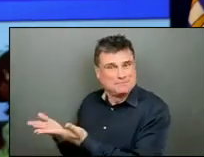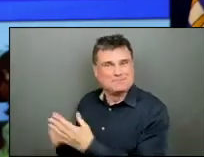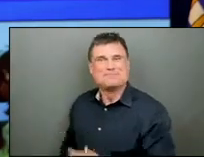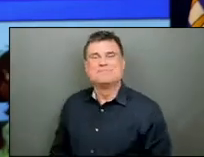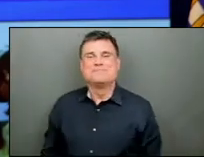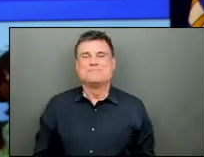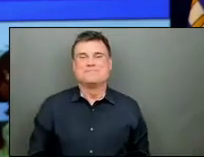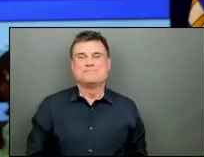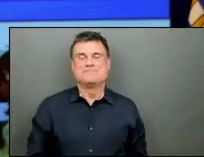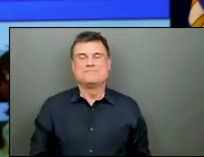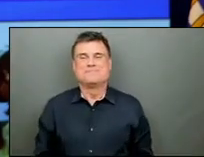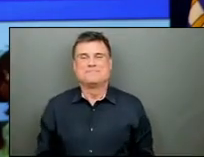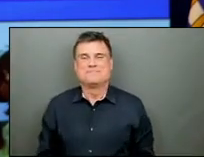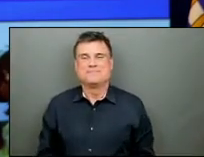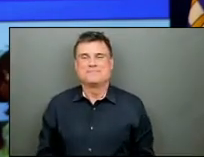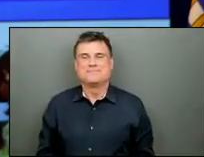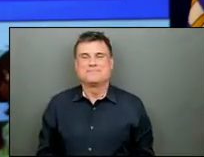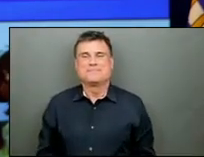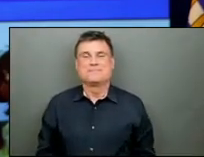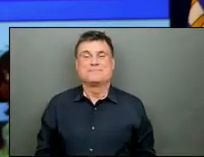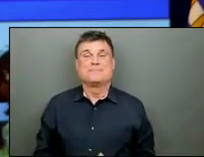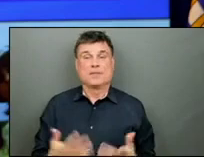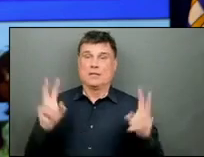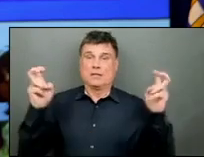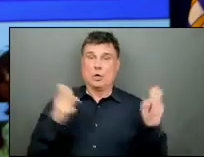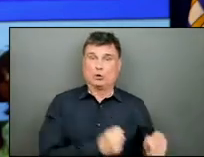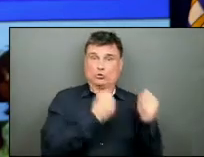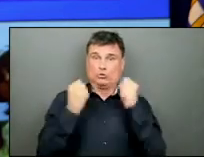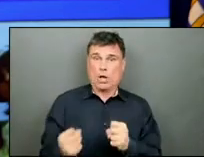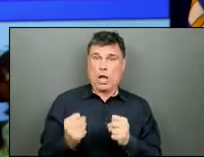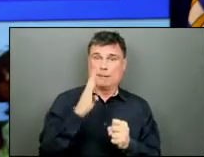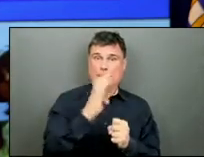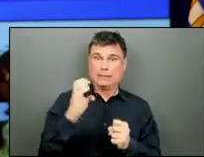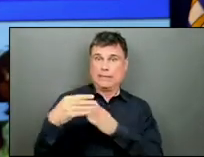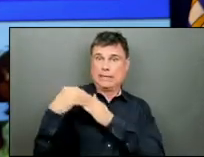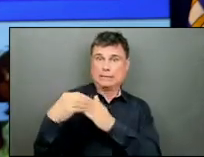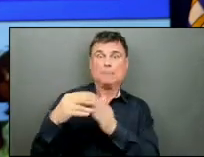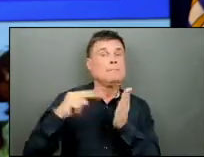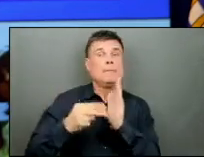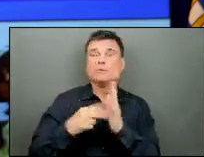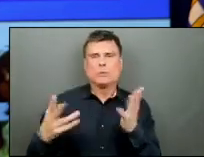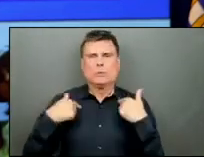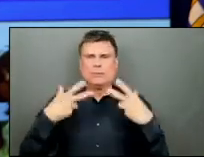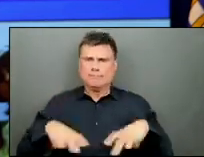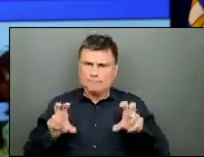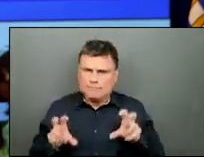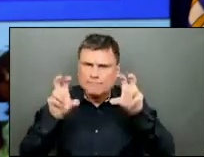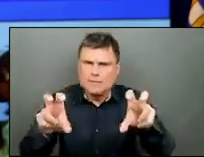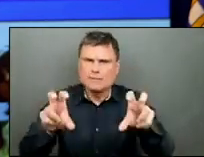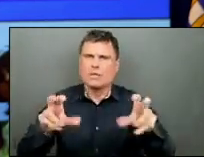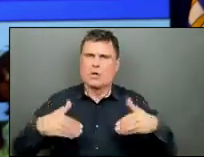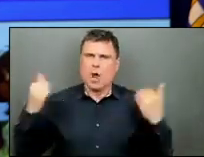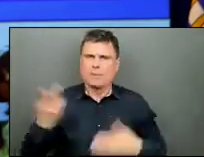StrongerBC Future Leaders Program is an investment in our young people. It's an opportunity to tackle climate change. It's an opportunity